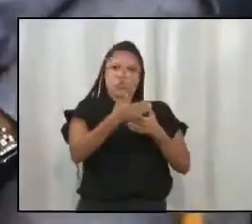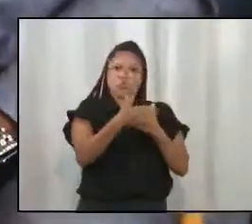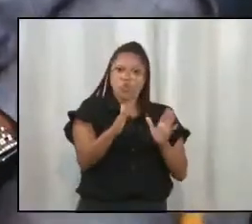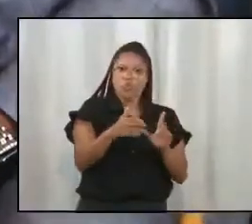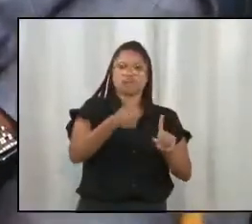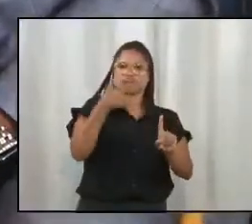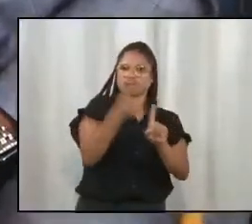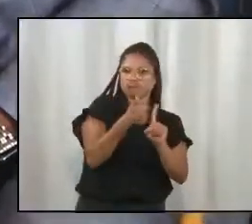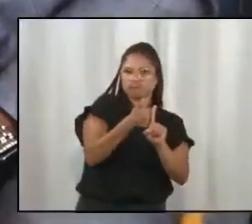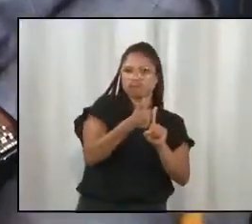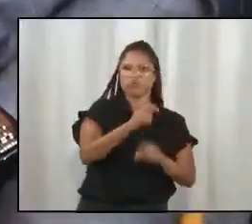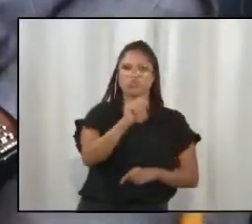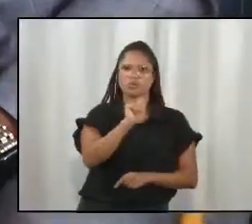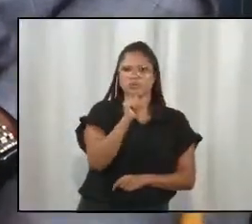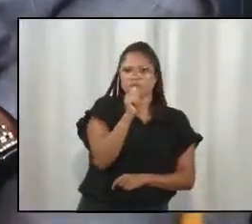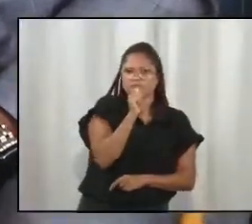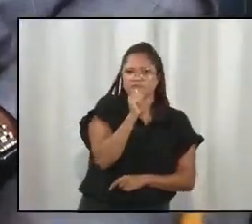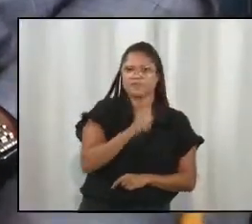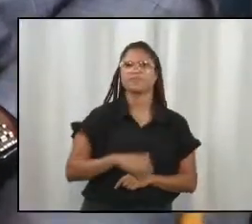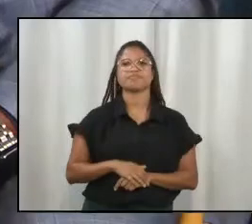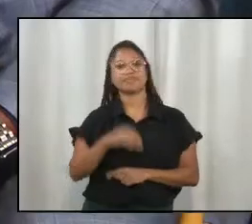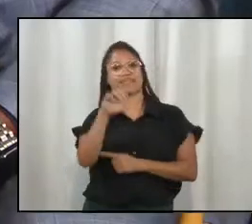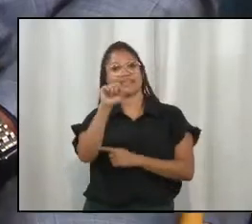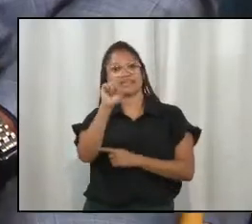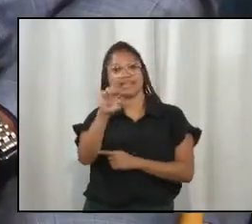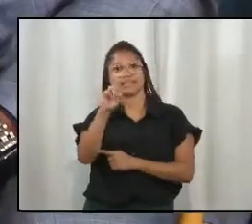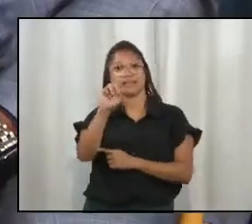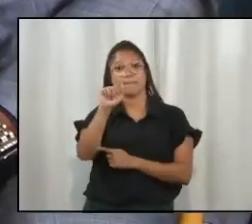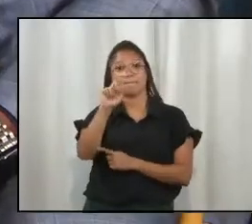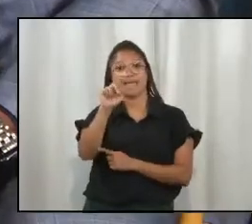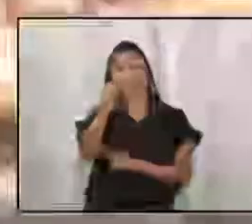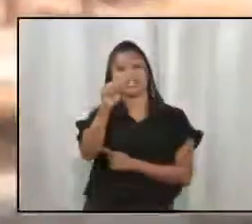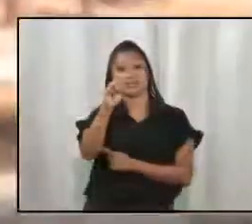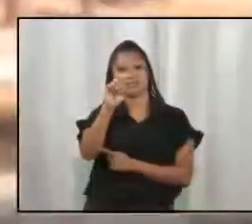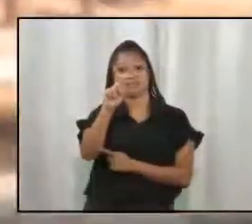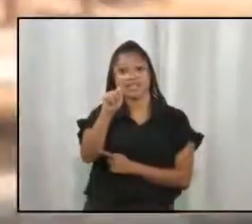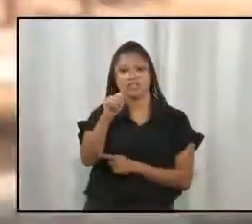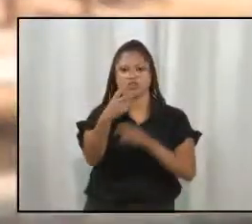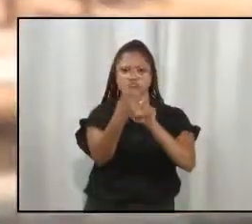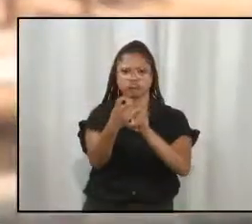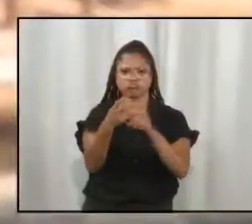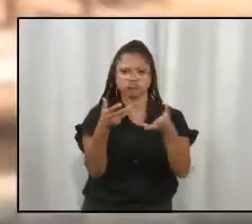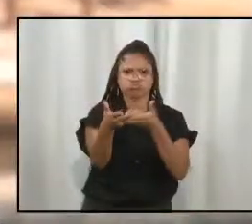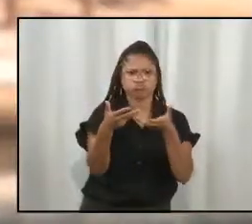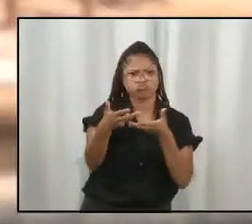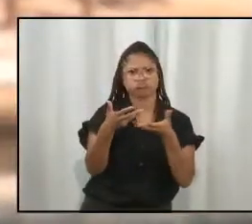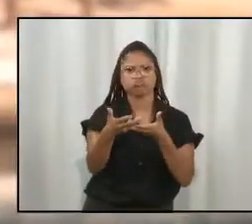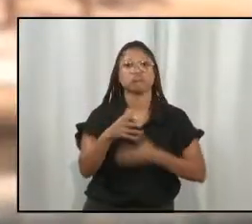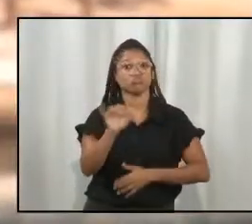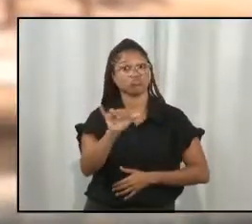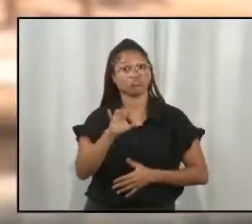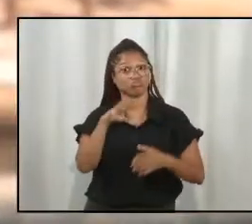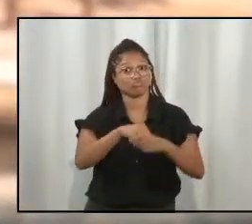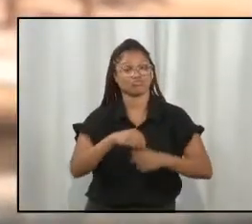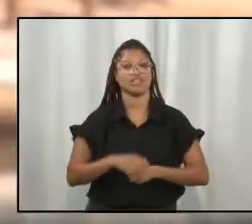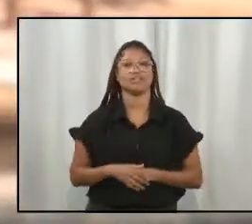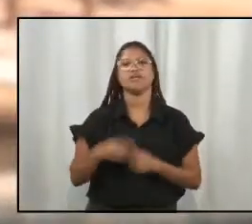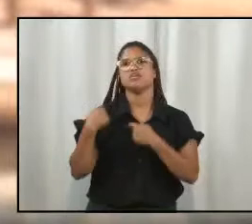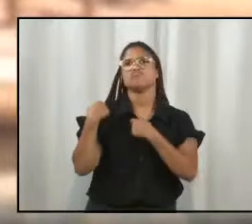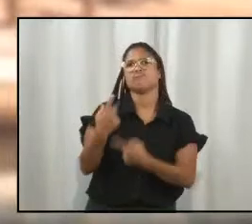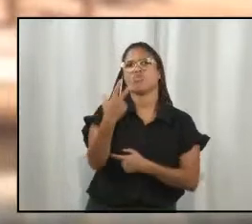supportive services, case management, things like that to really meet their basic needs. As you know, over the past 3 years, the city has